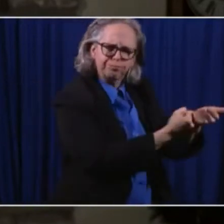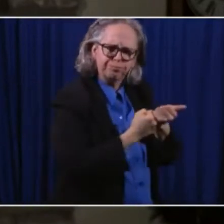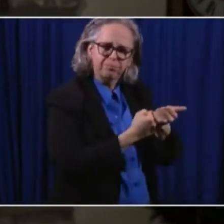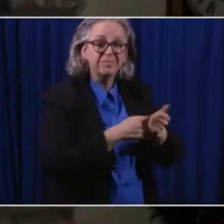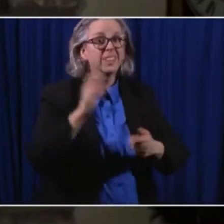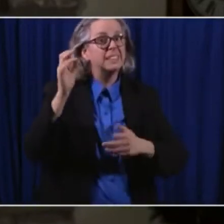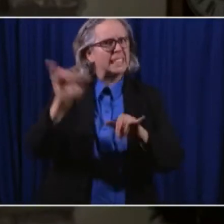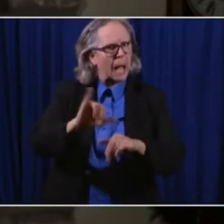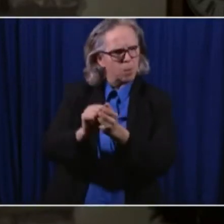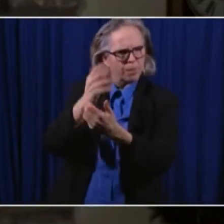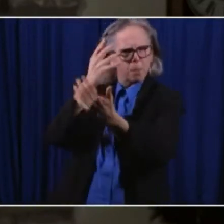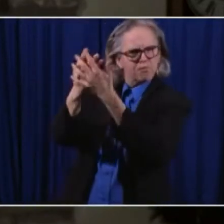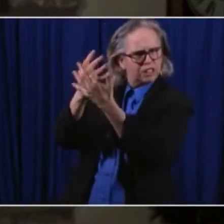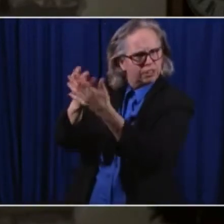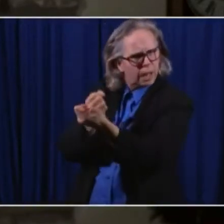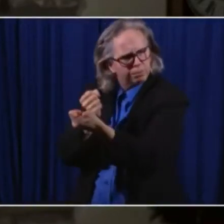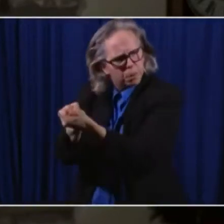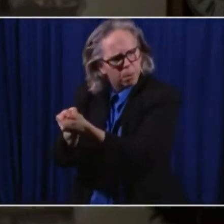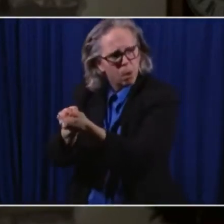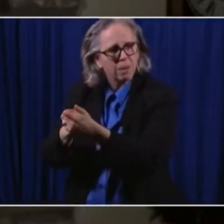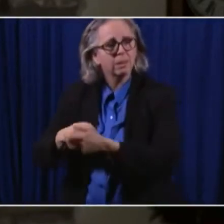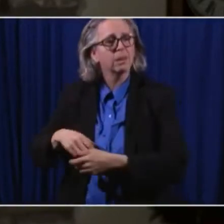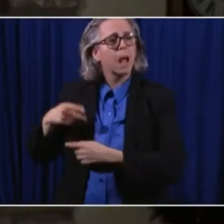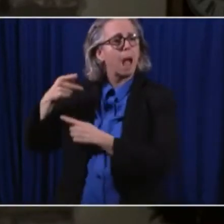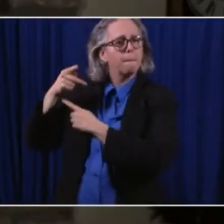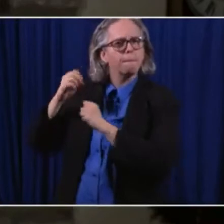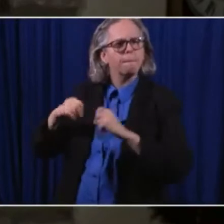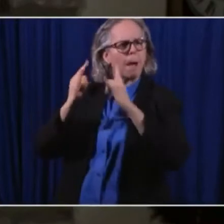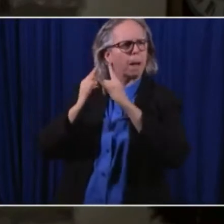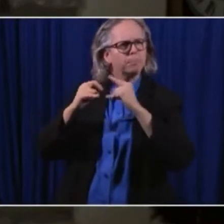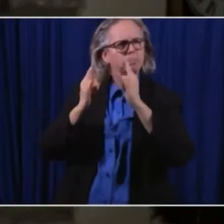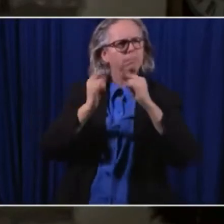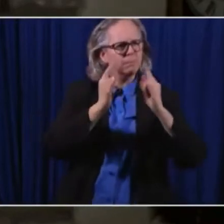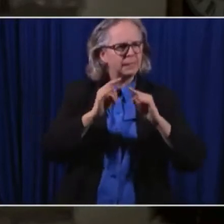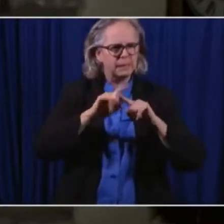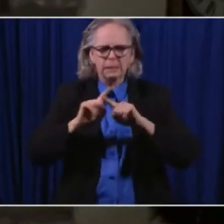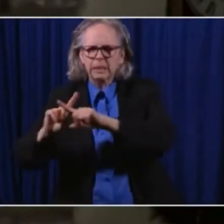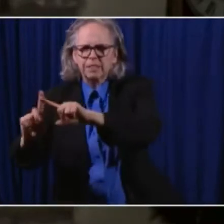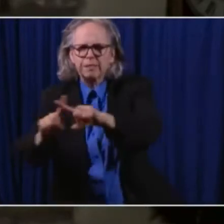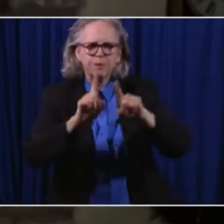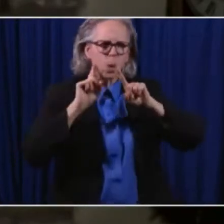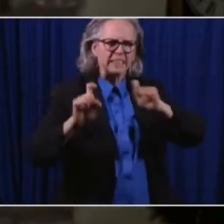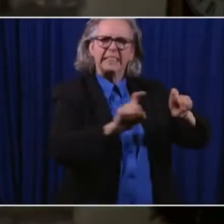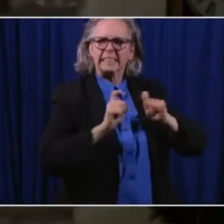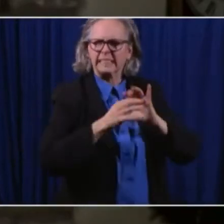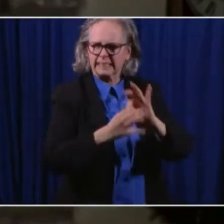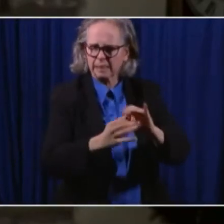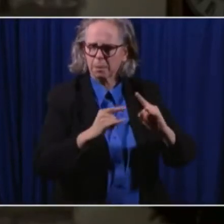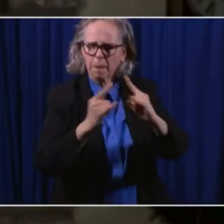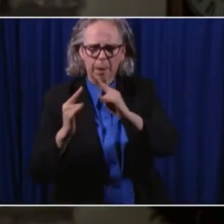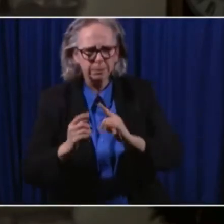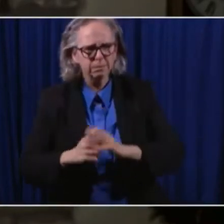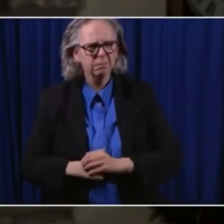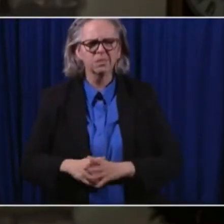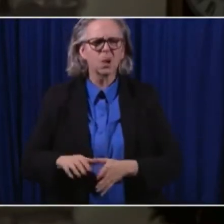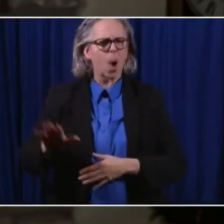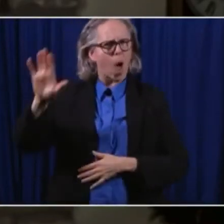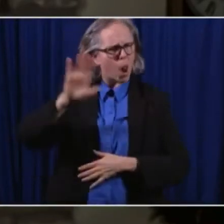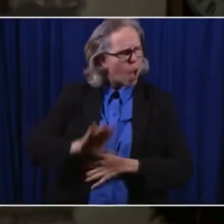of Ohio. And virtually every day, the Guard is in one or two locations doing the testing. This weekend, we